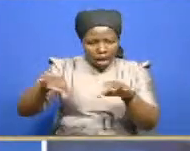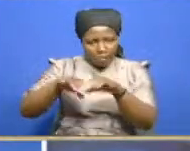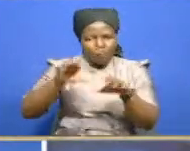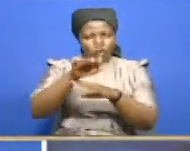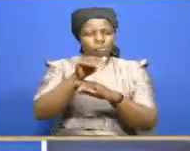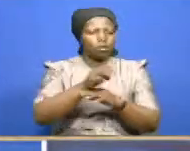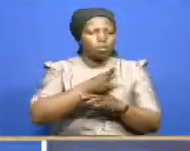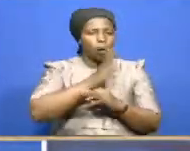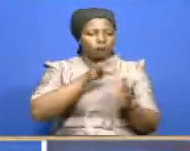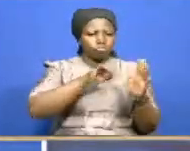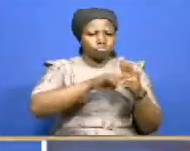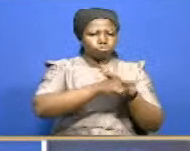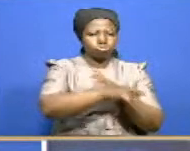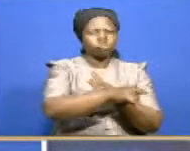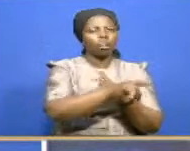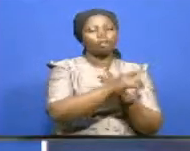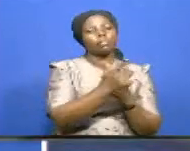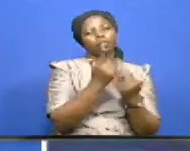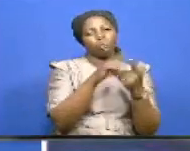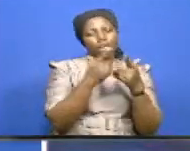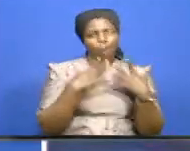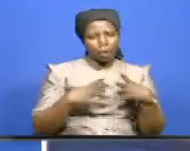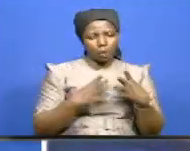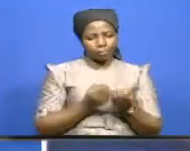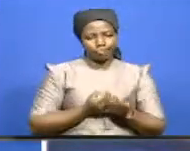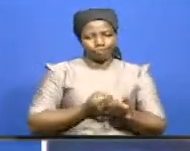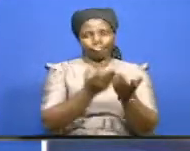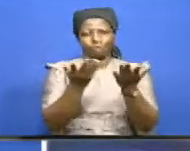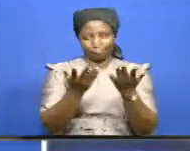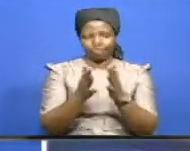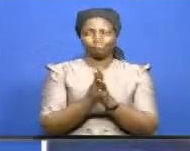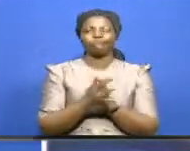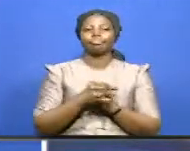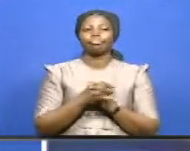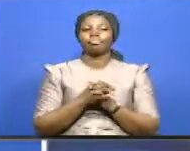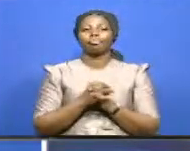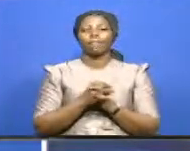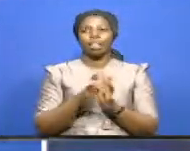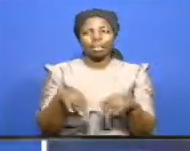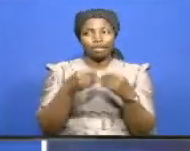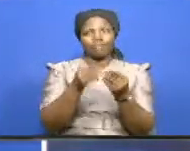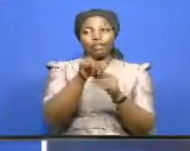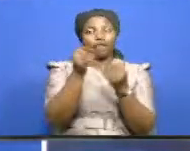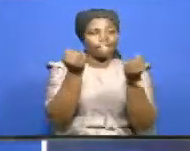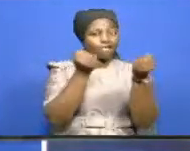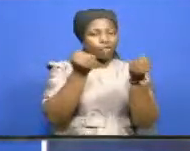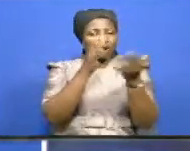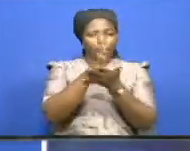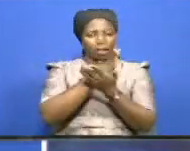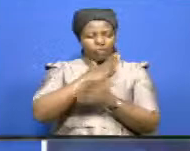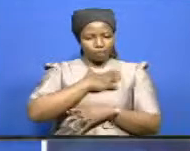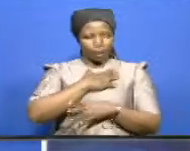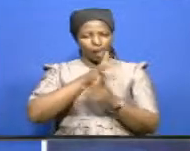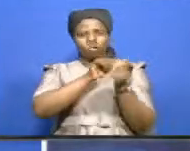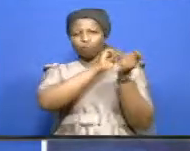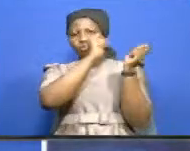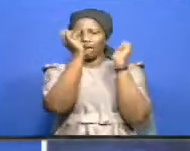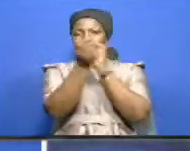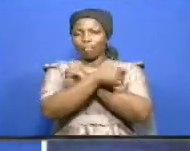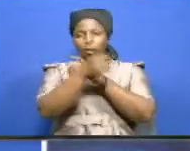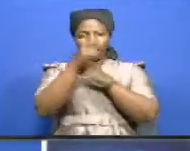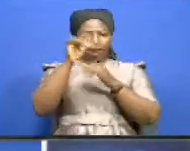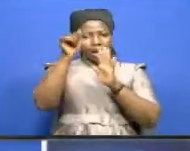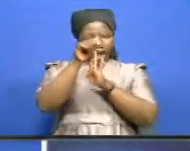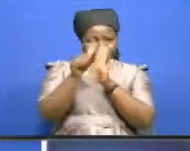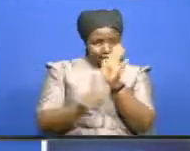Lambib and Lehelei to residents. The delivery of these vehicles is part of my transformational agenda